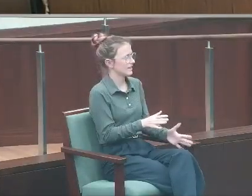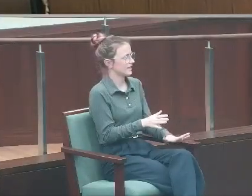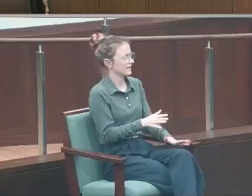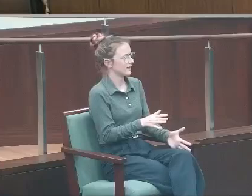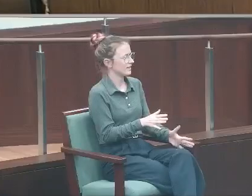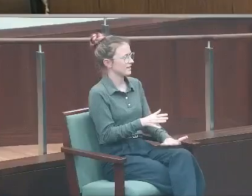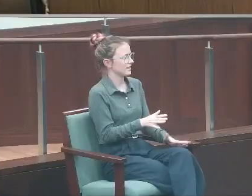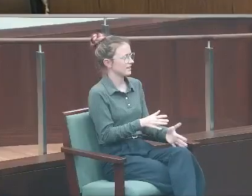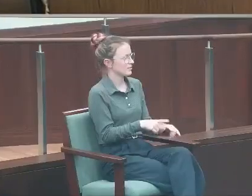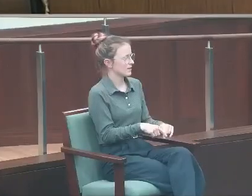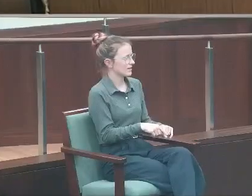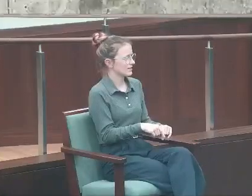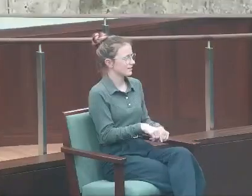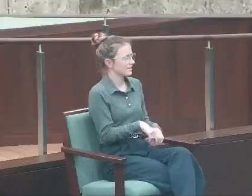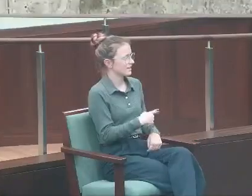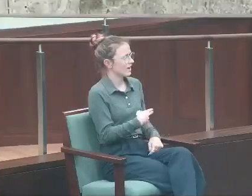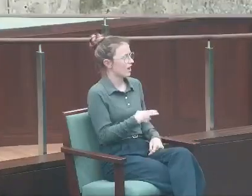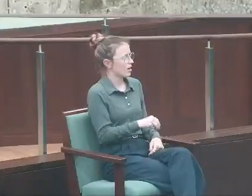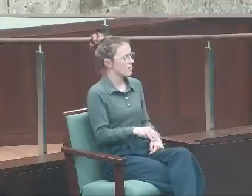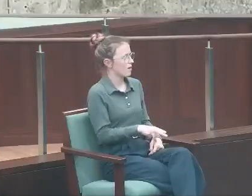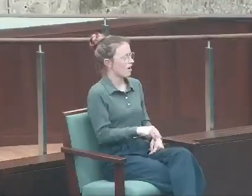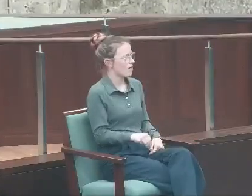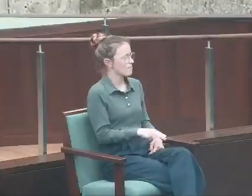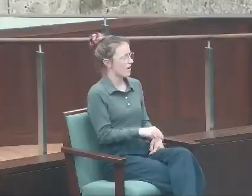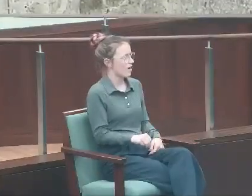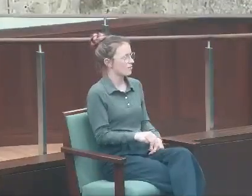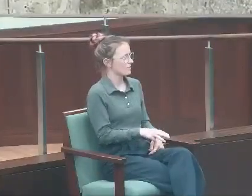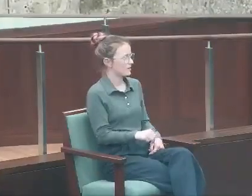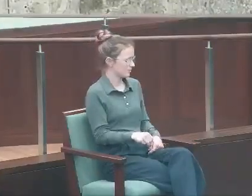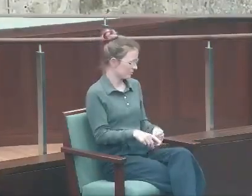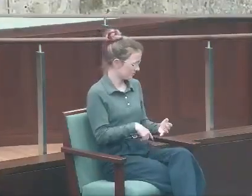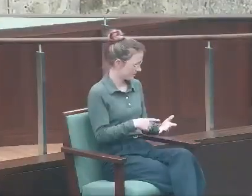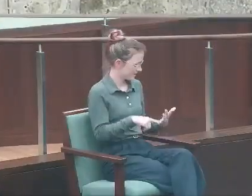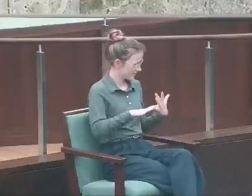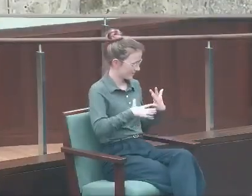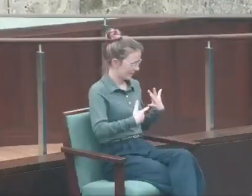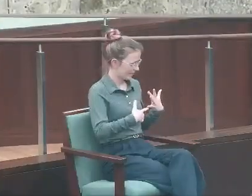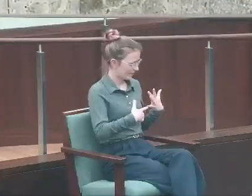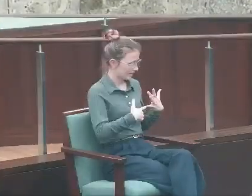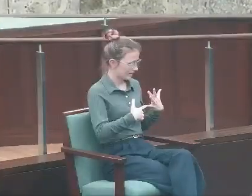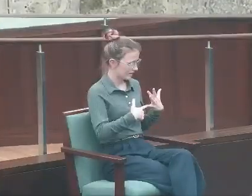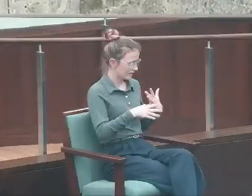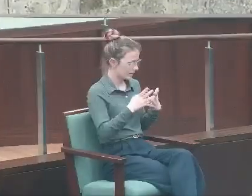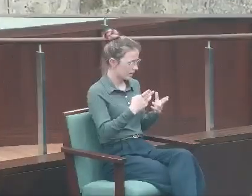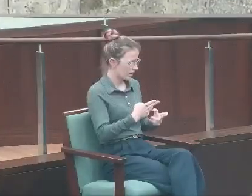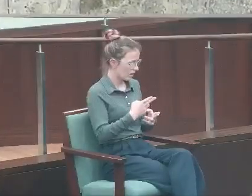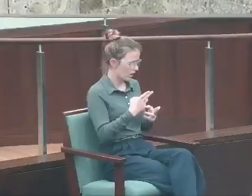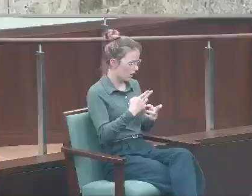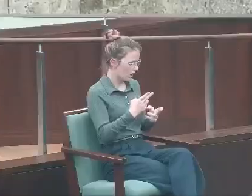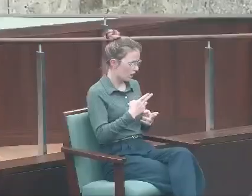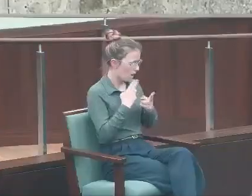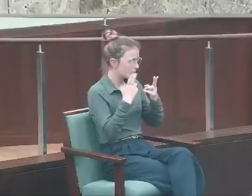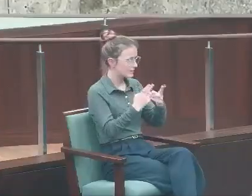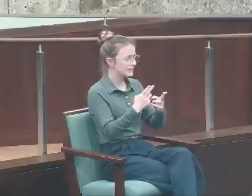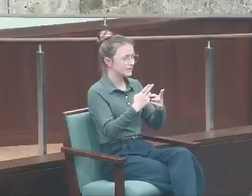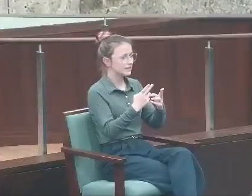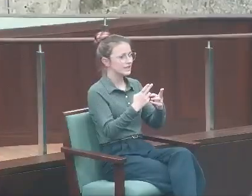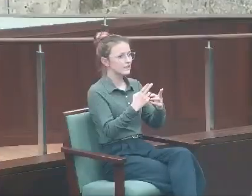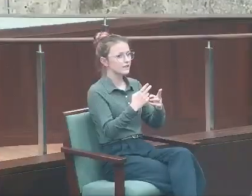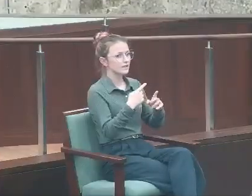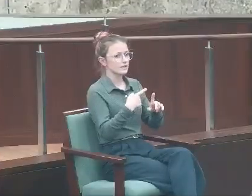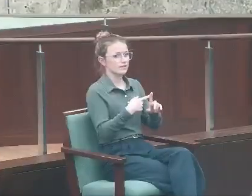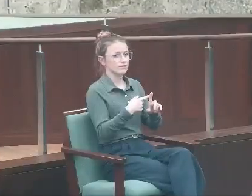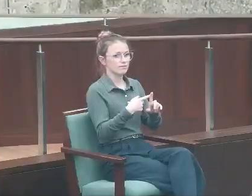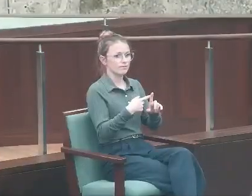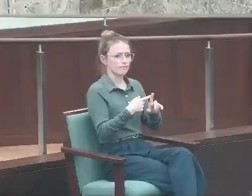All right, we got one more, and that is a nominee at the urging